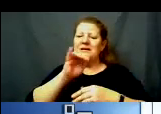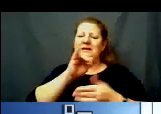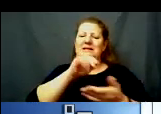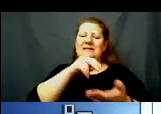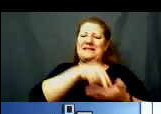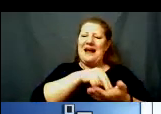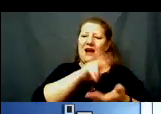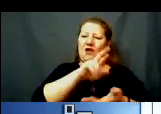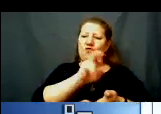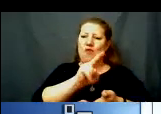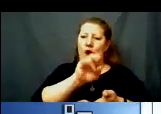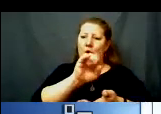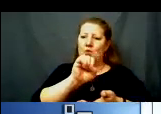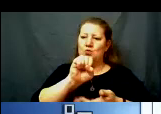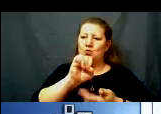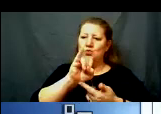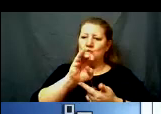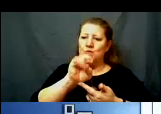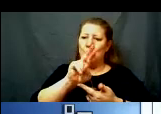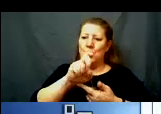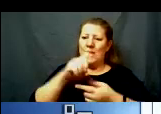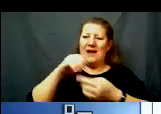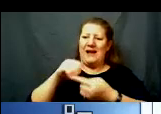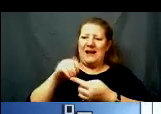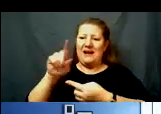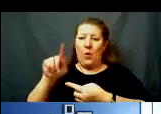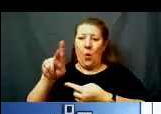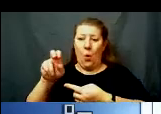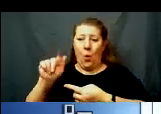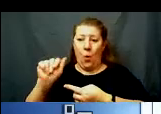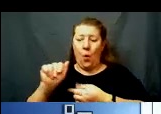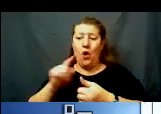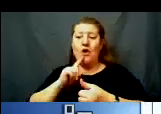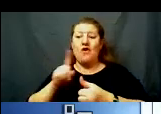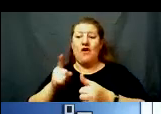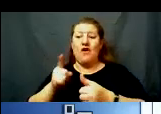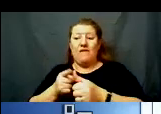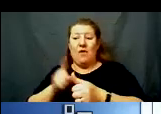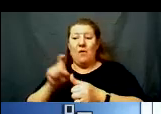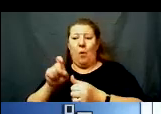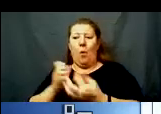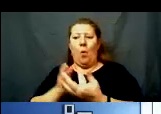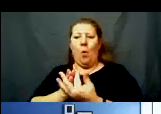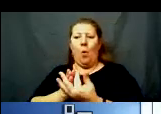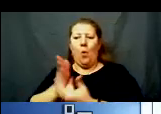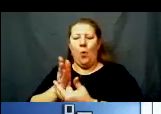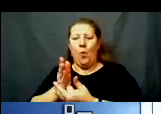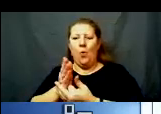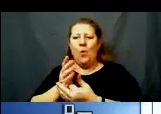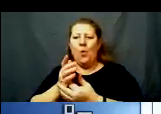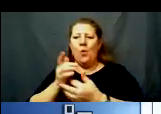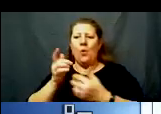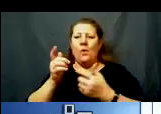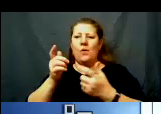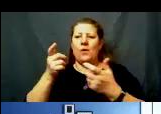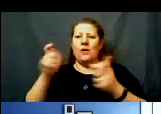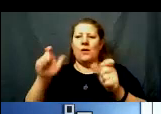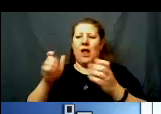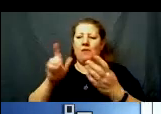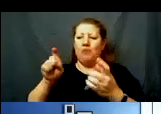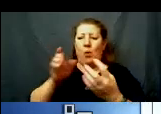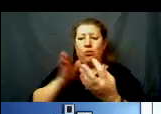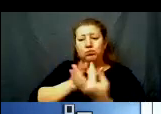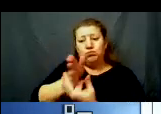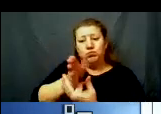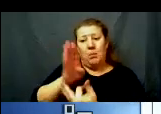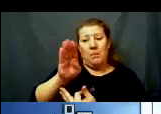the Dakotas. It initially was scheduled to first run through the largely white American community of Bismarck, North